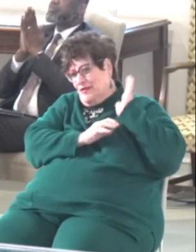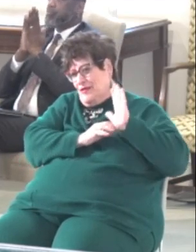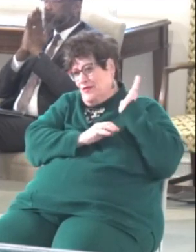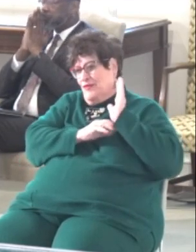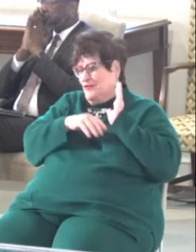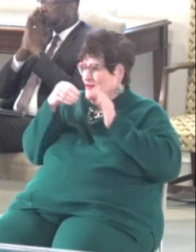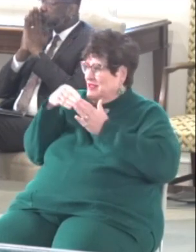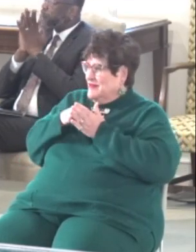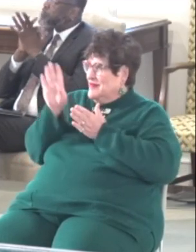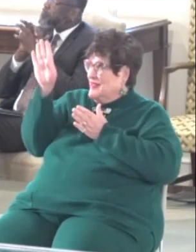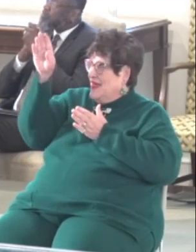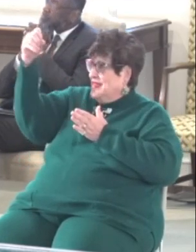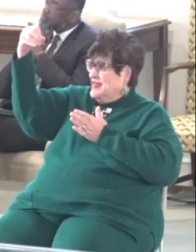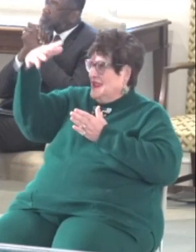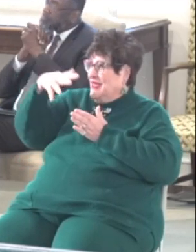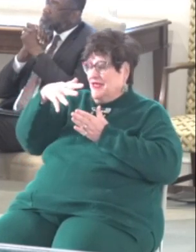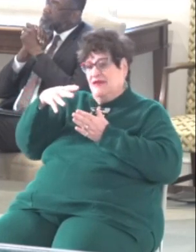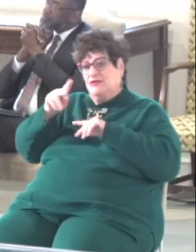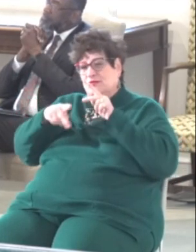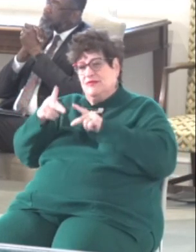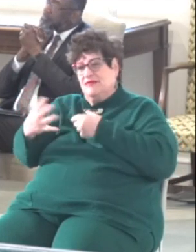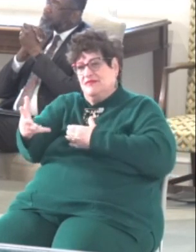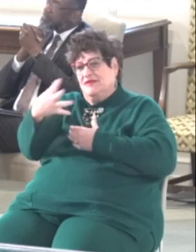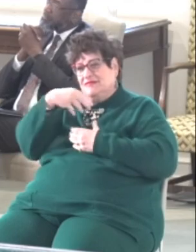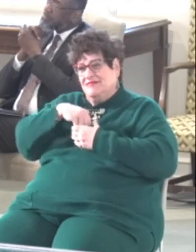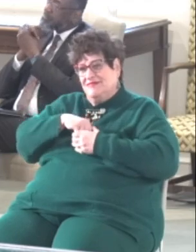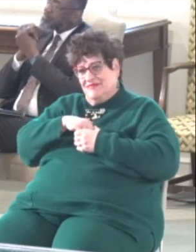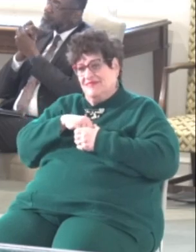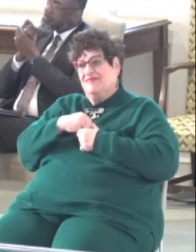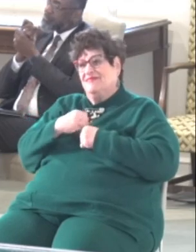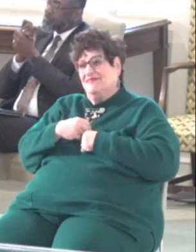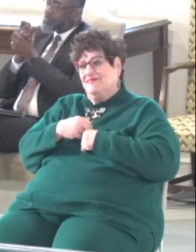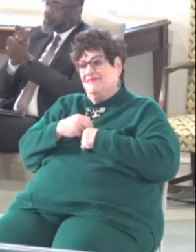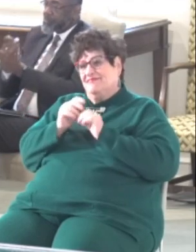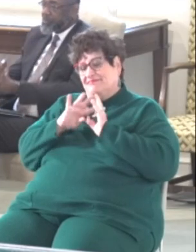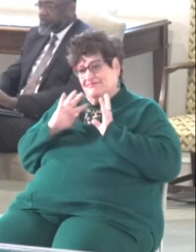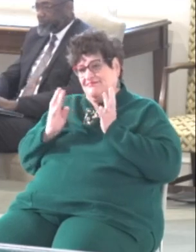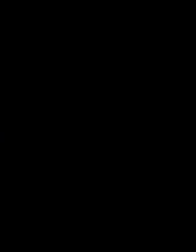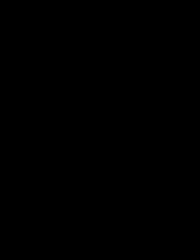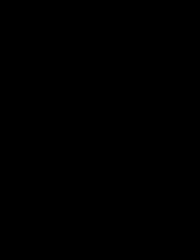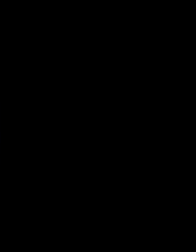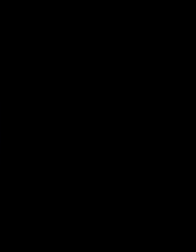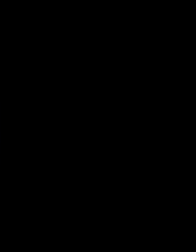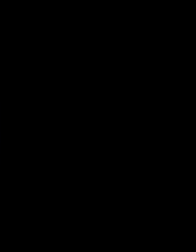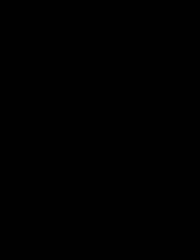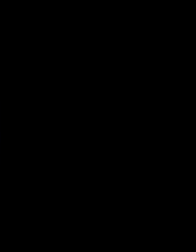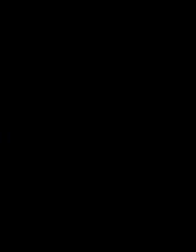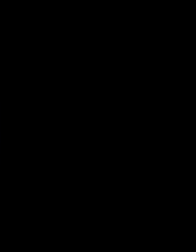others can see its beauty? Blessed be, and amen.